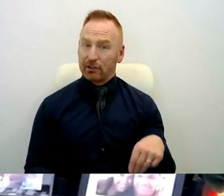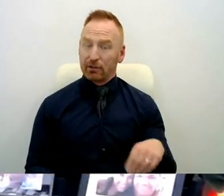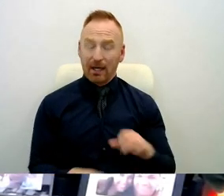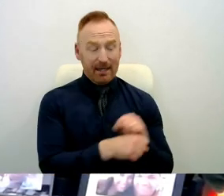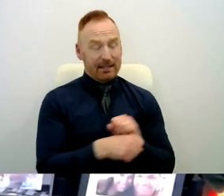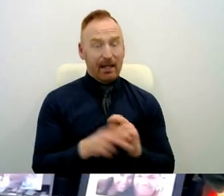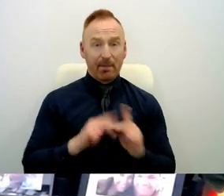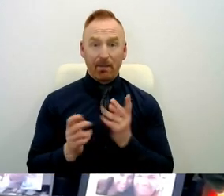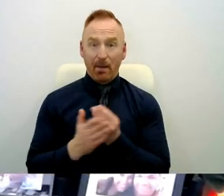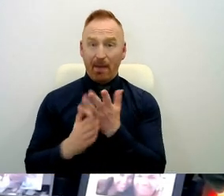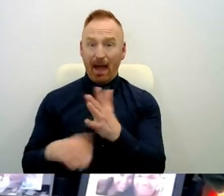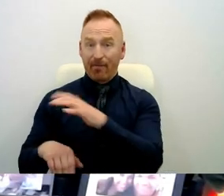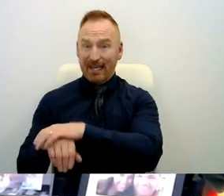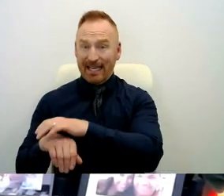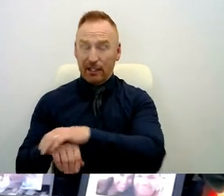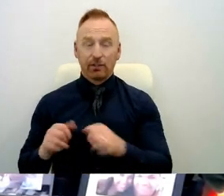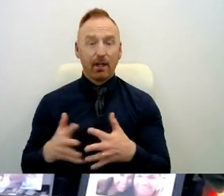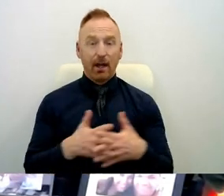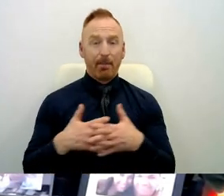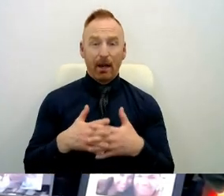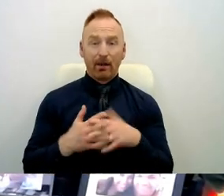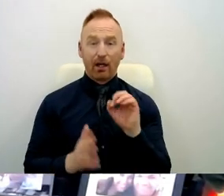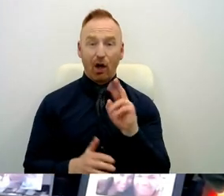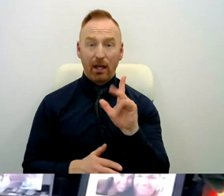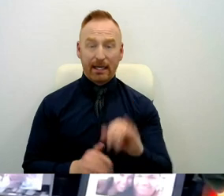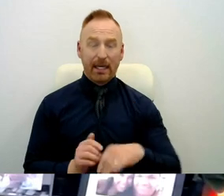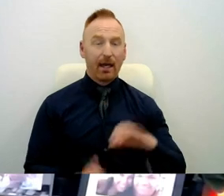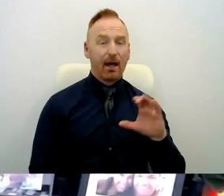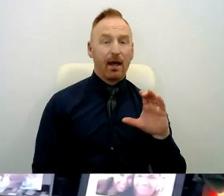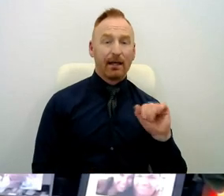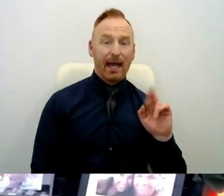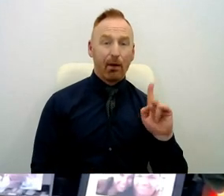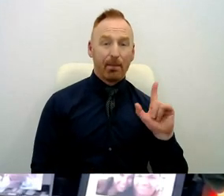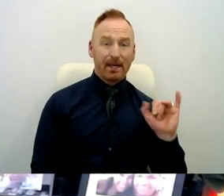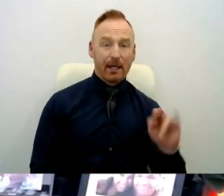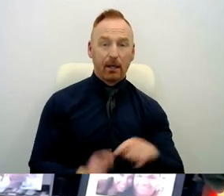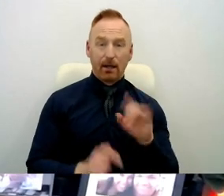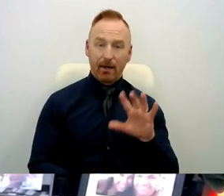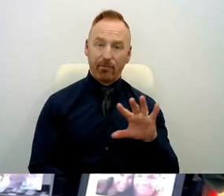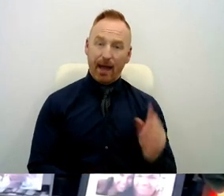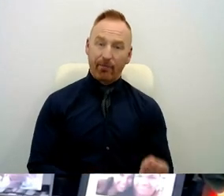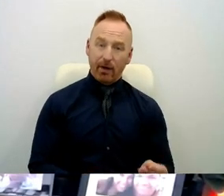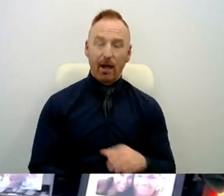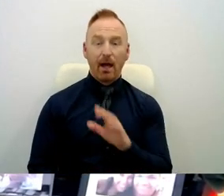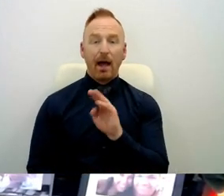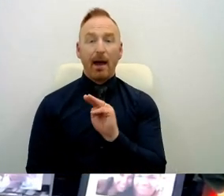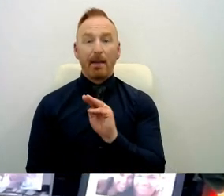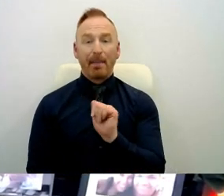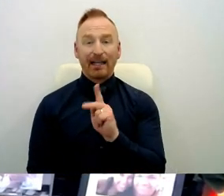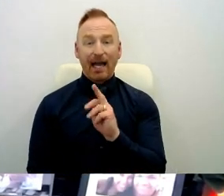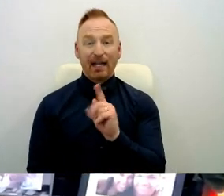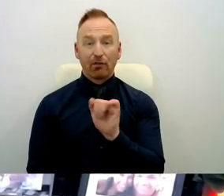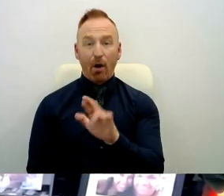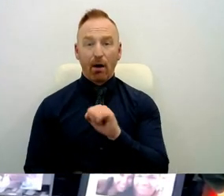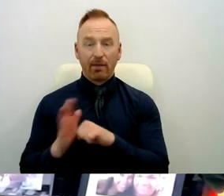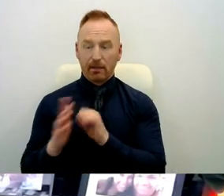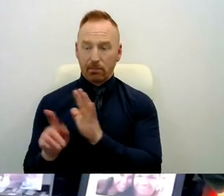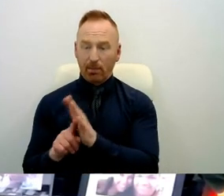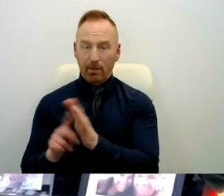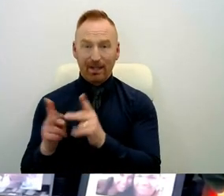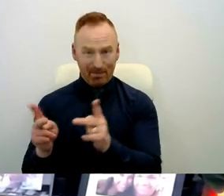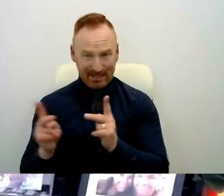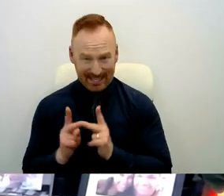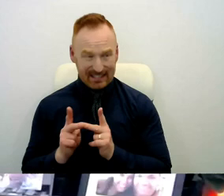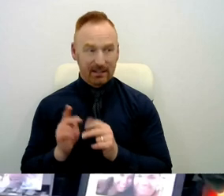Enslaved persons were purchased from the English, from American colonies, from the Caribbean, and from Africa. Madagascar was a particularly